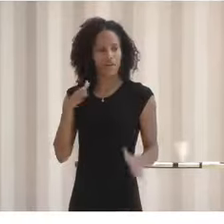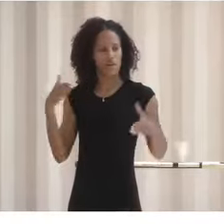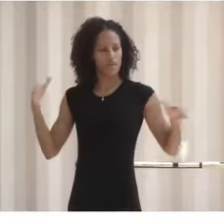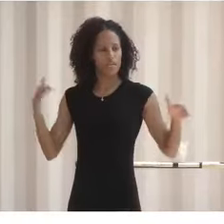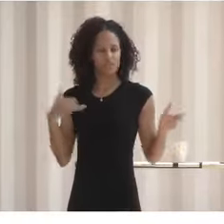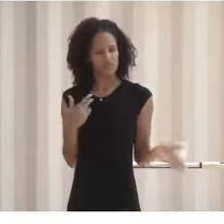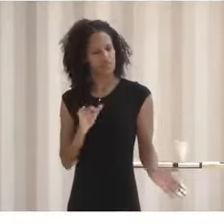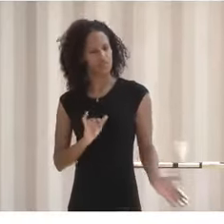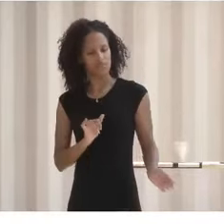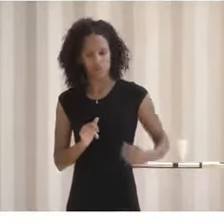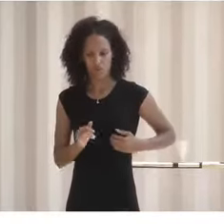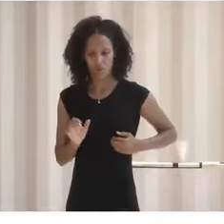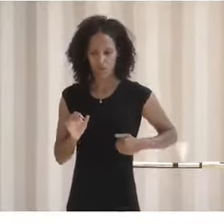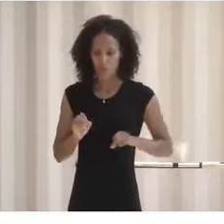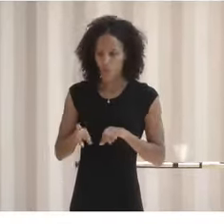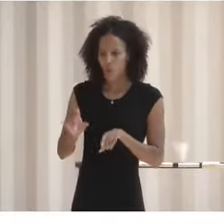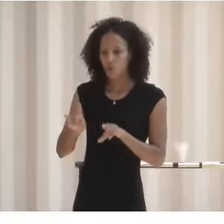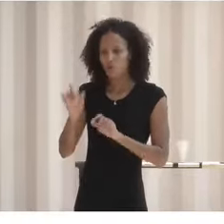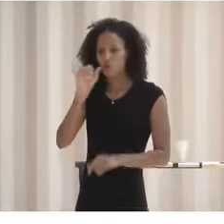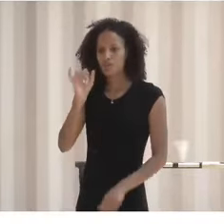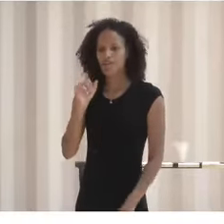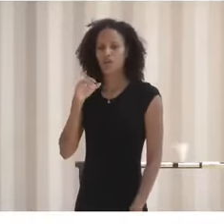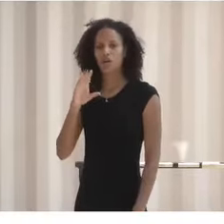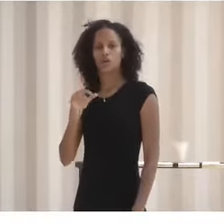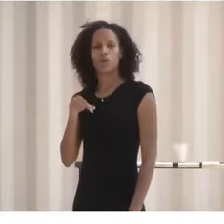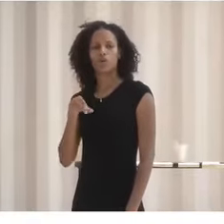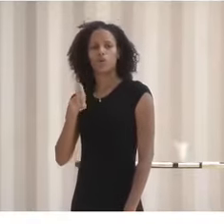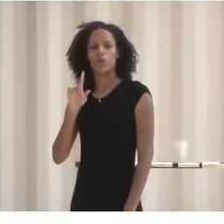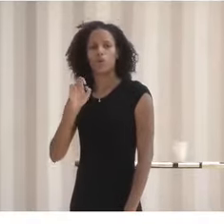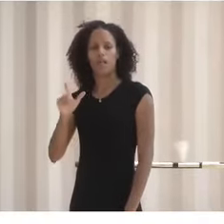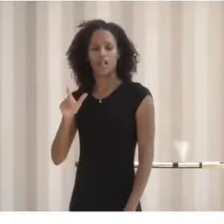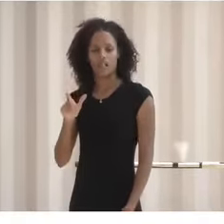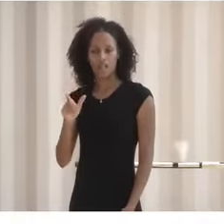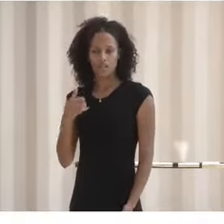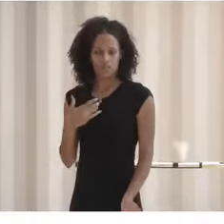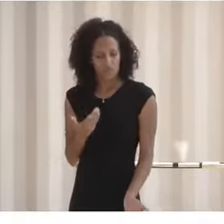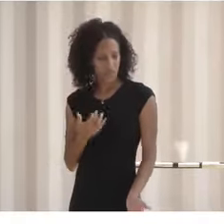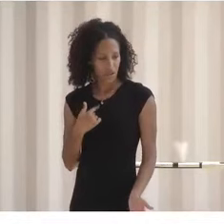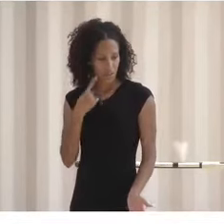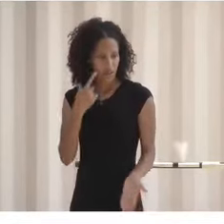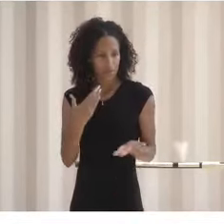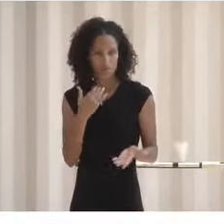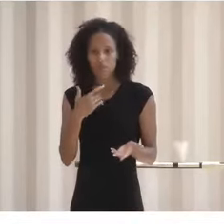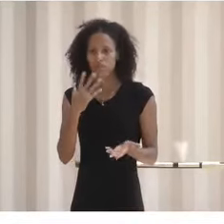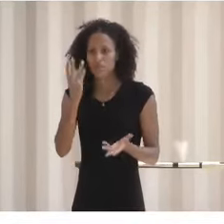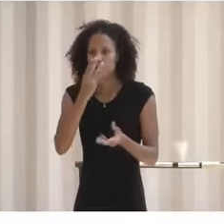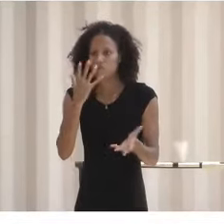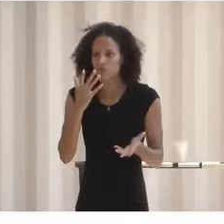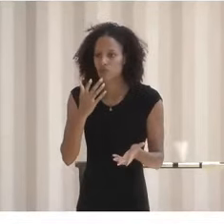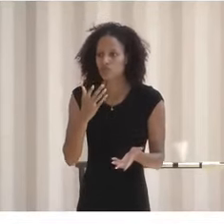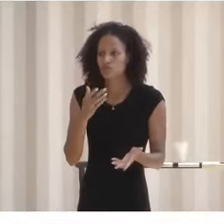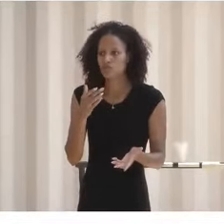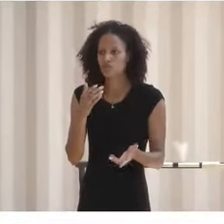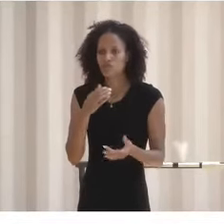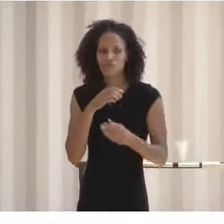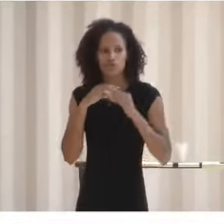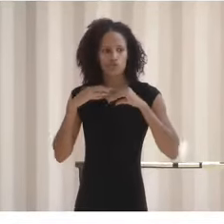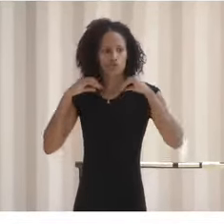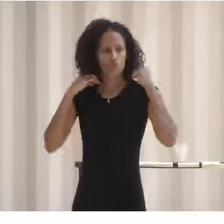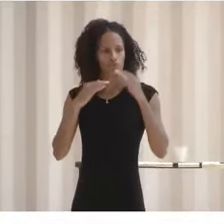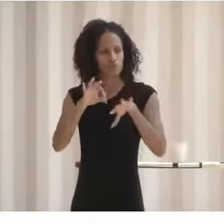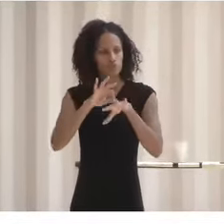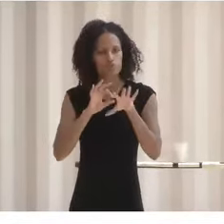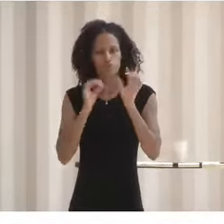of visualizing the beautiful jewelry that Native American women and African women make from porcupine quills, and